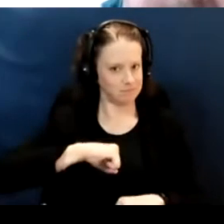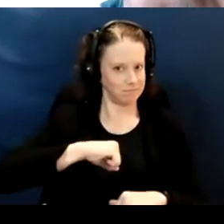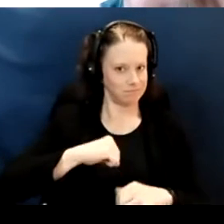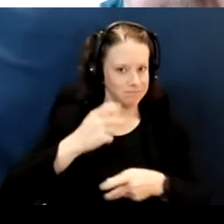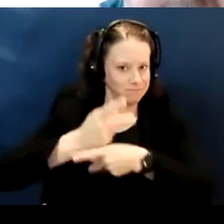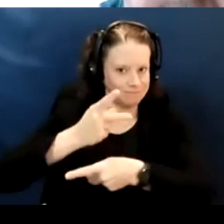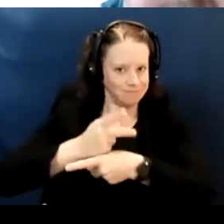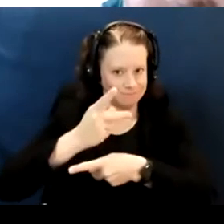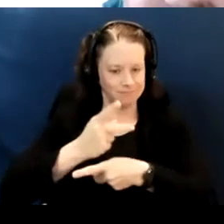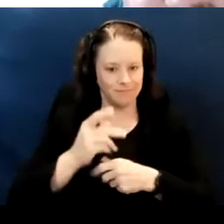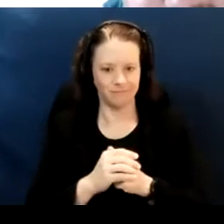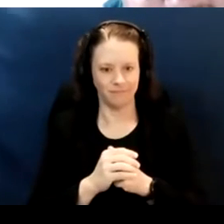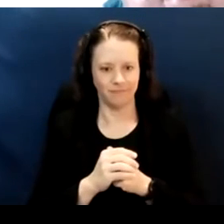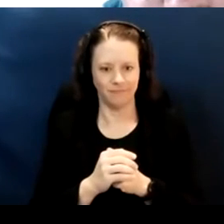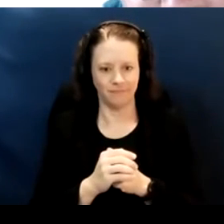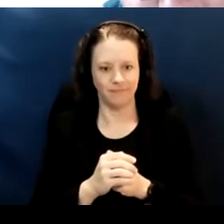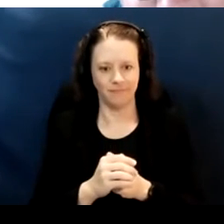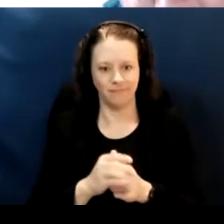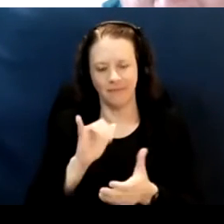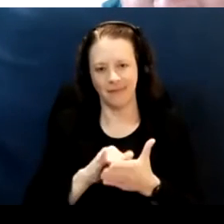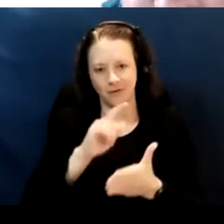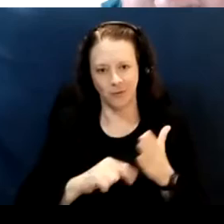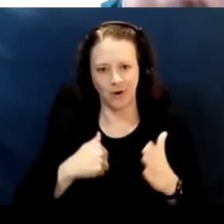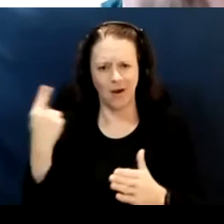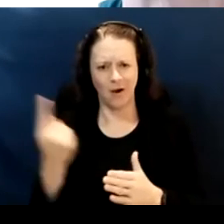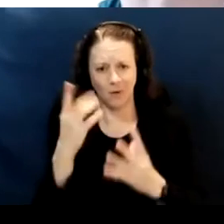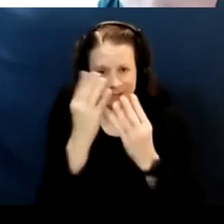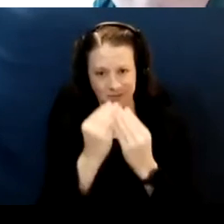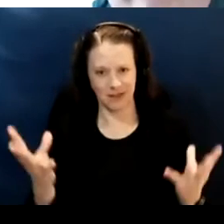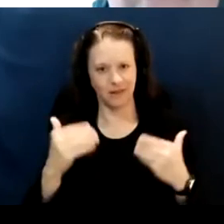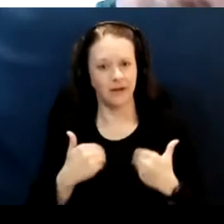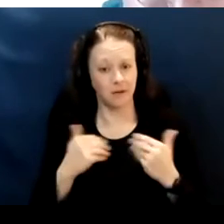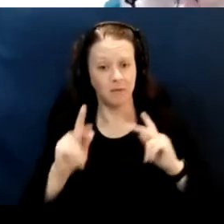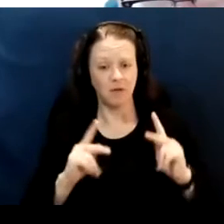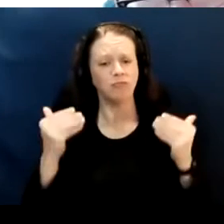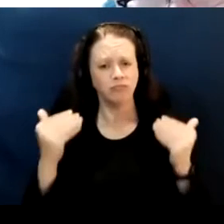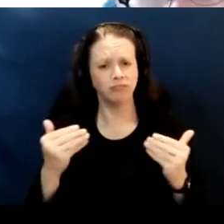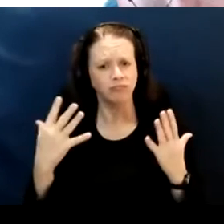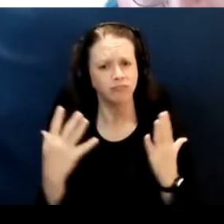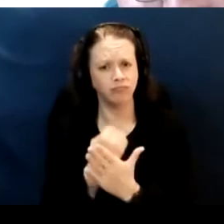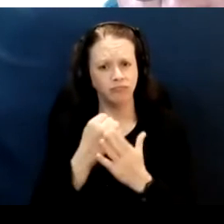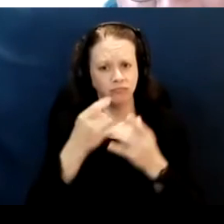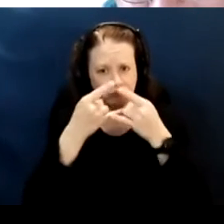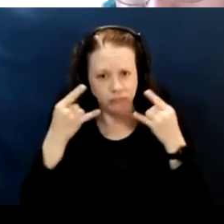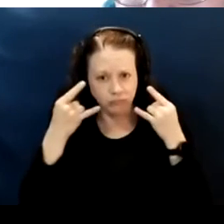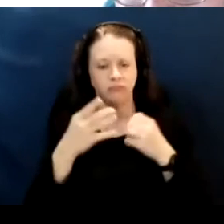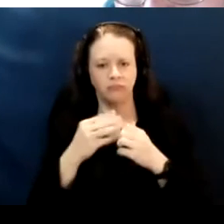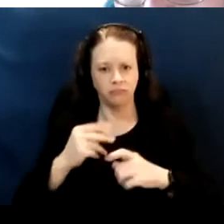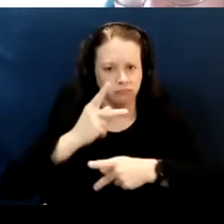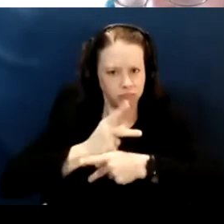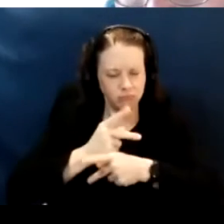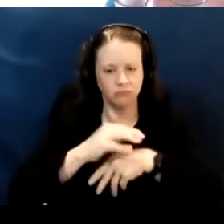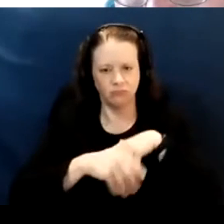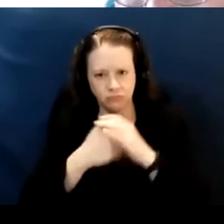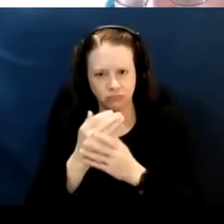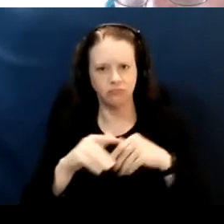precautions. Like, that's what I always tell them. For example, take precautions. That's what I would tell anybody.